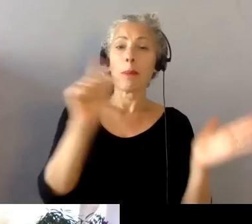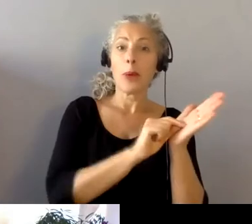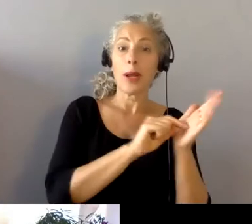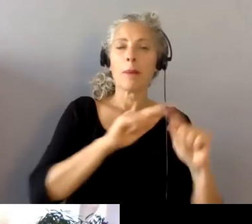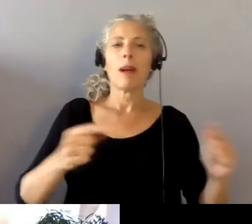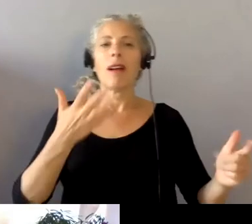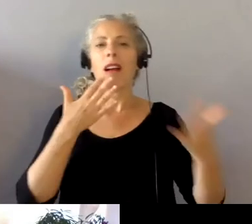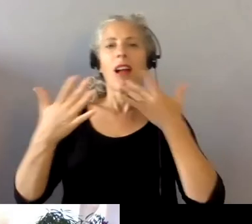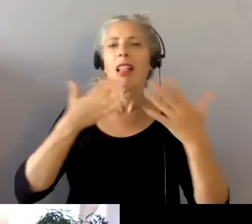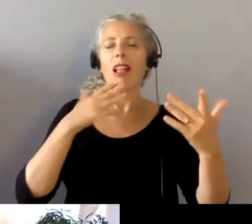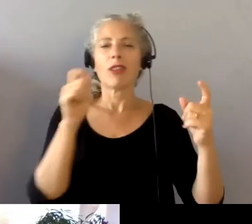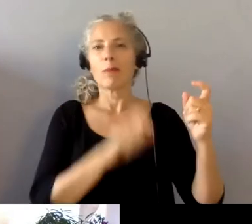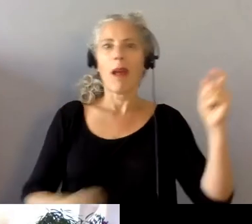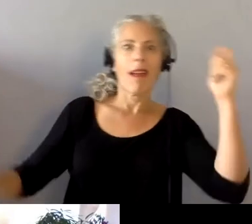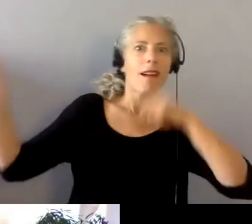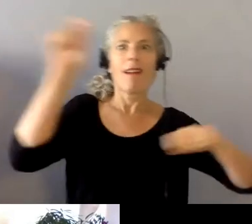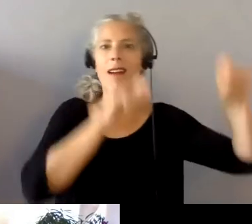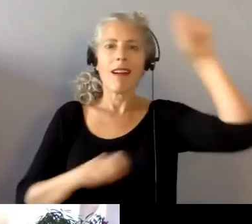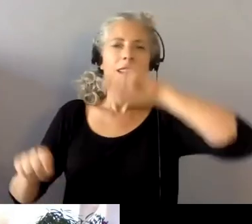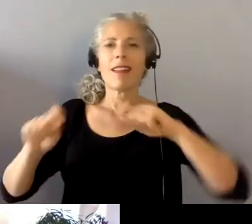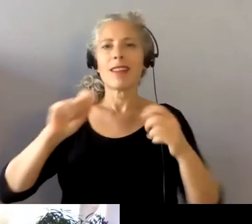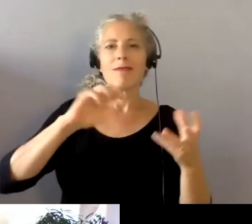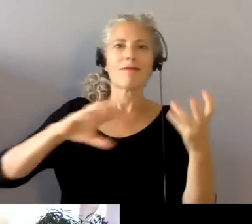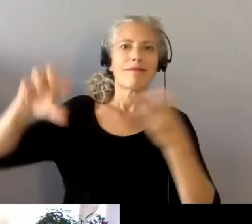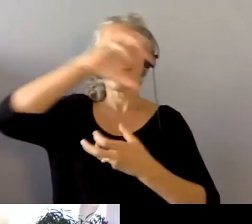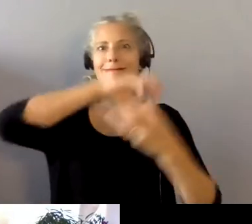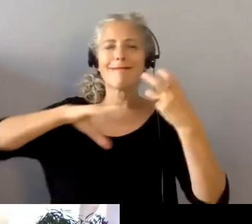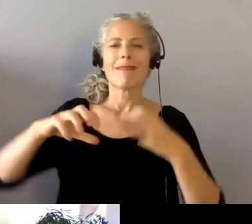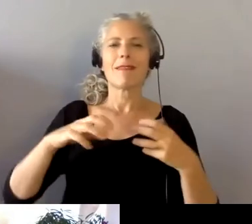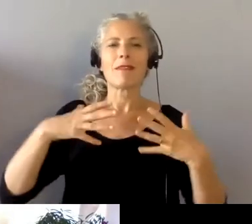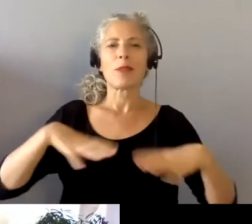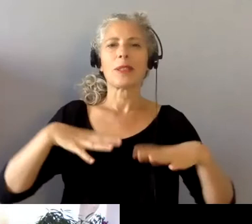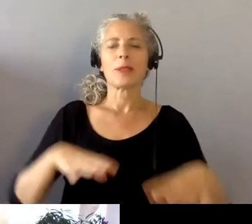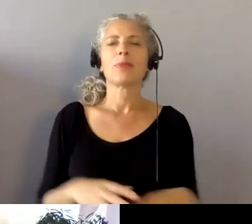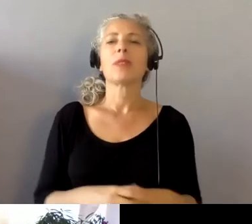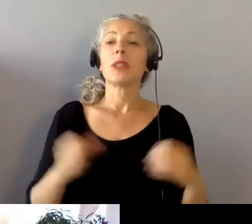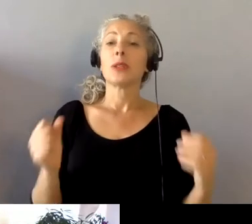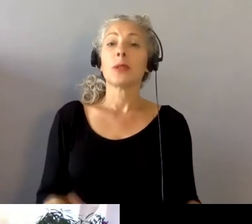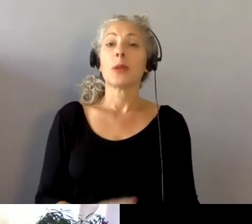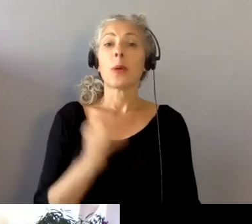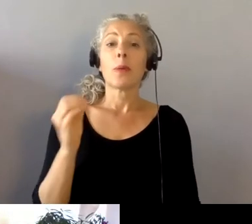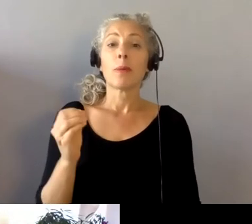with spirals and swirls and things of that nature. So